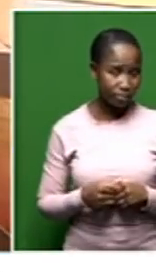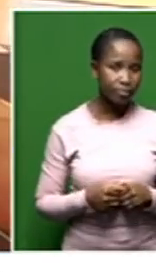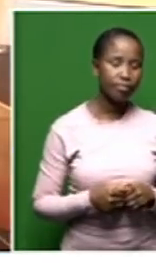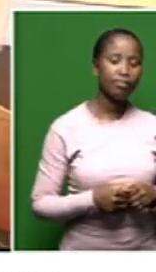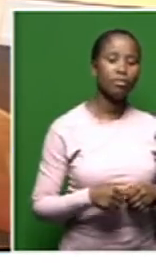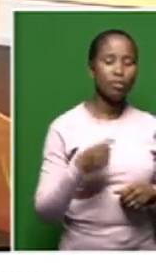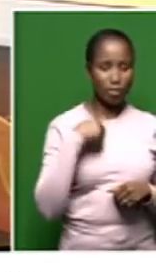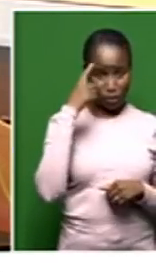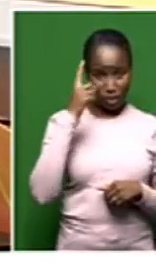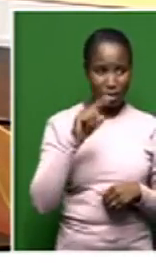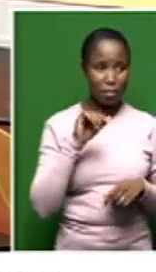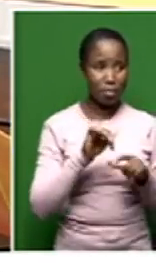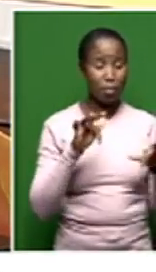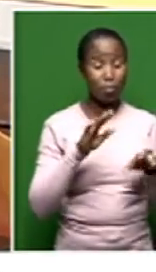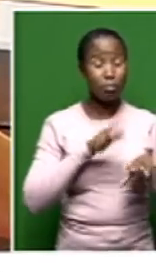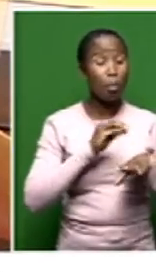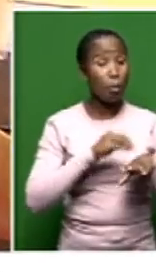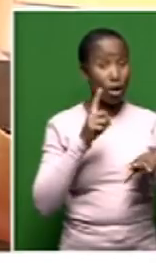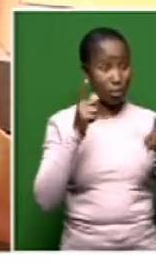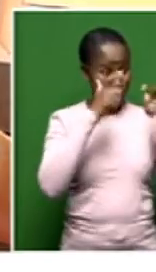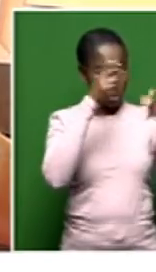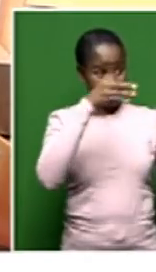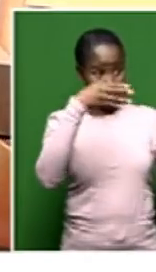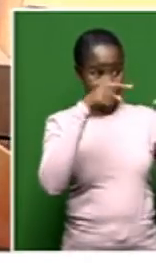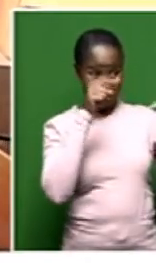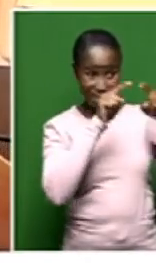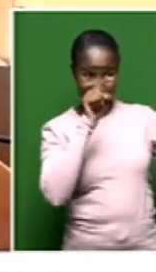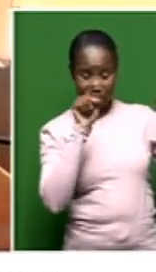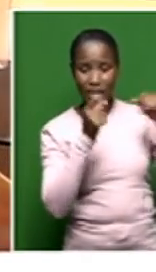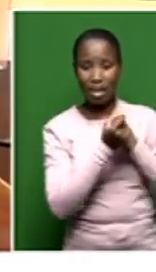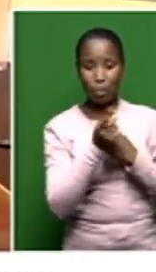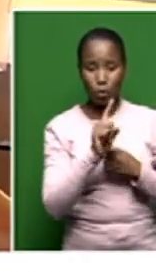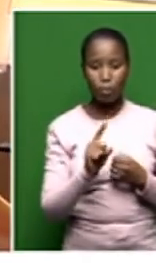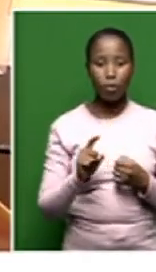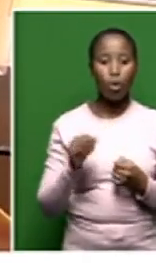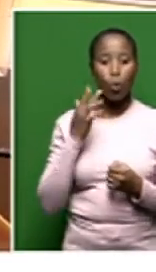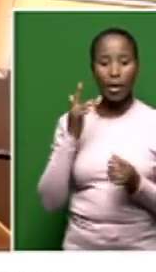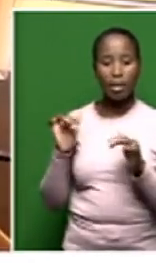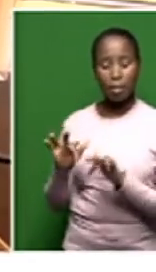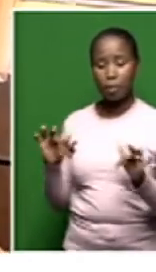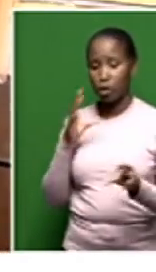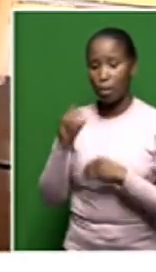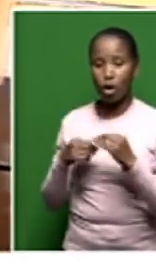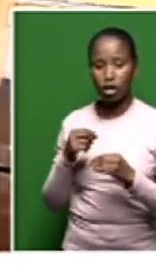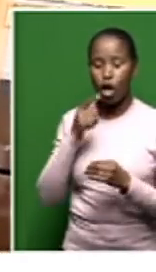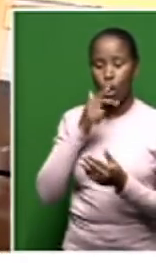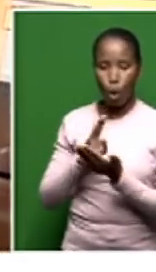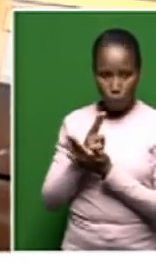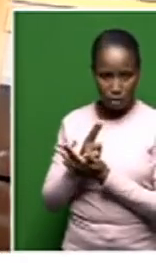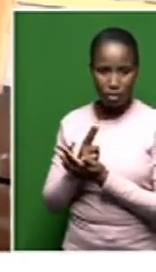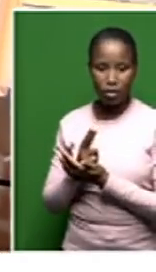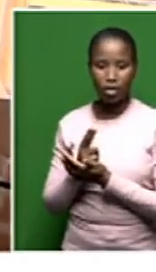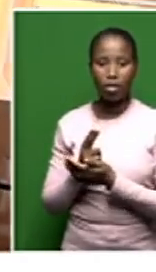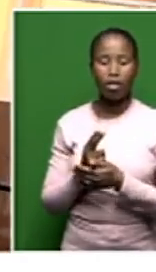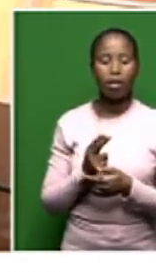about with the dominant party, and I spoke about it before, when voters vote according to loyalty, like it was, countries like